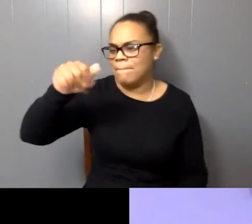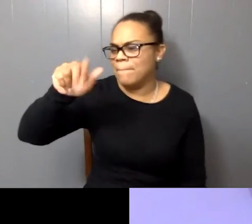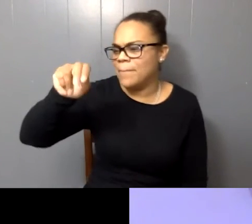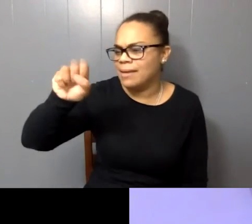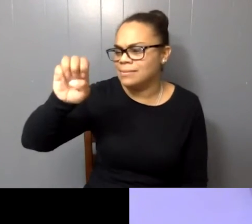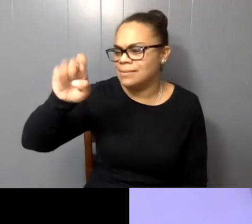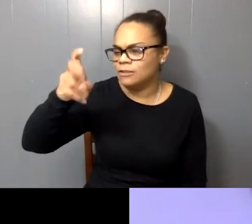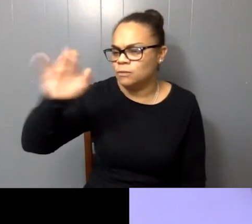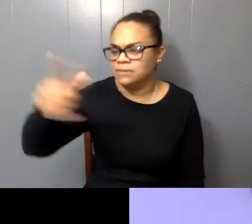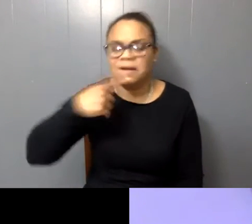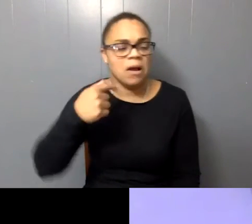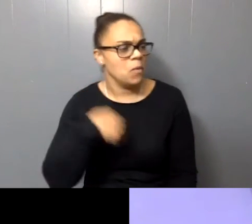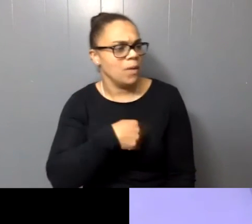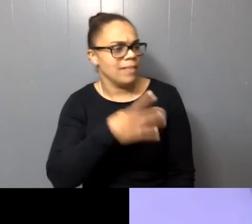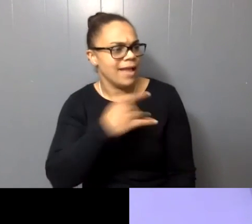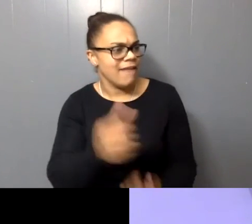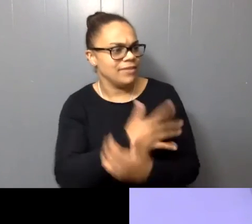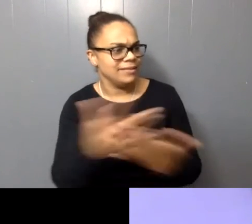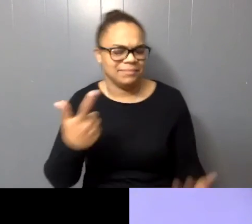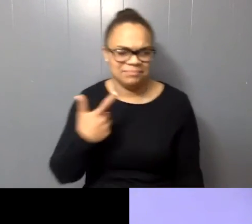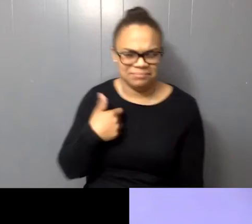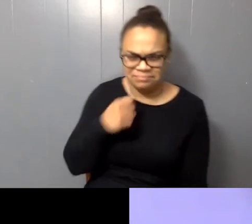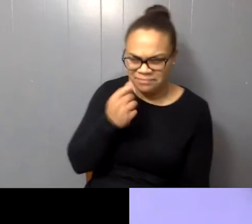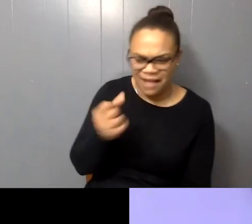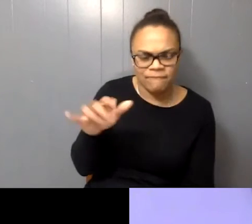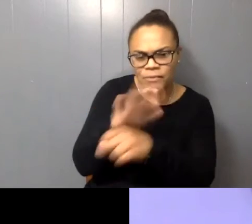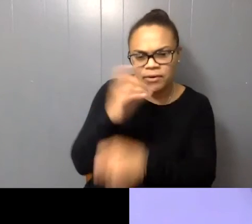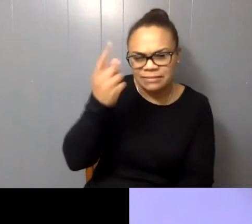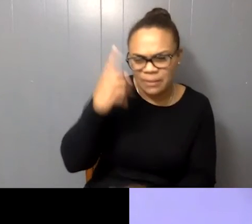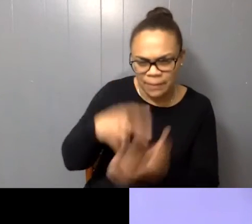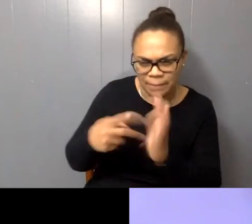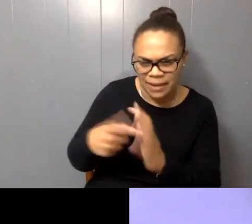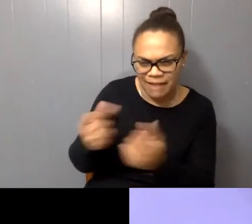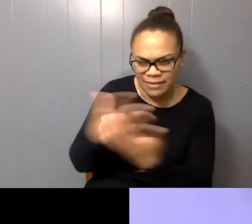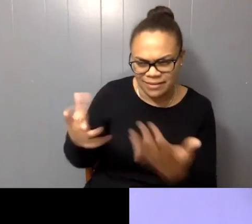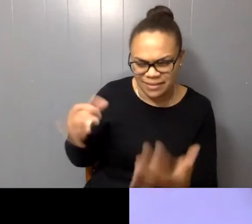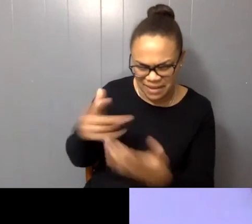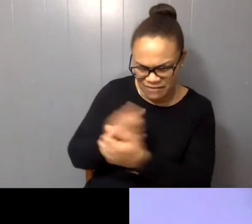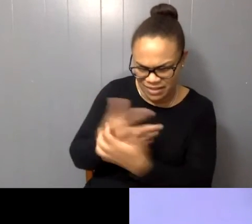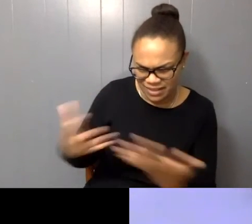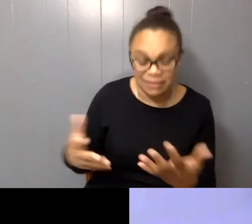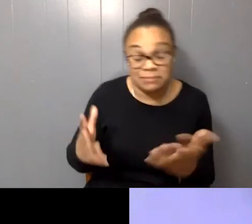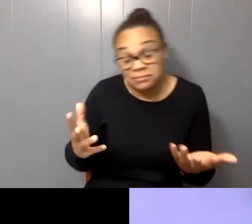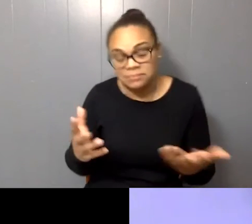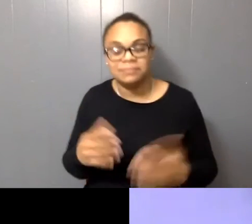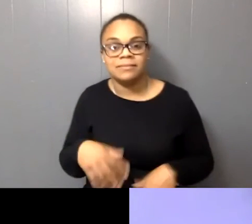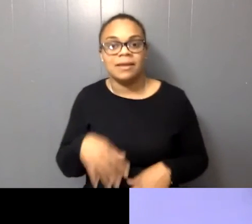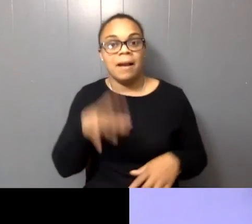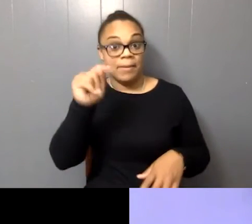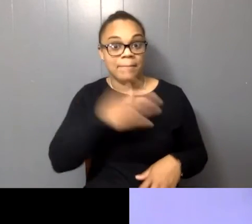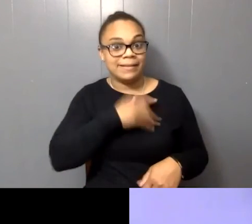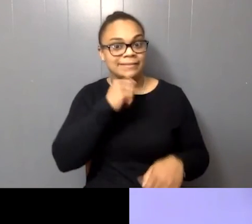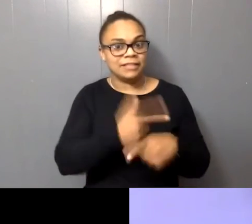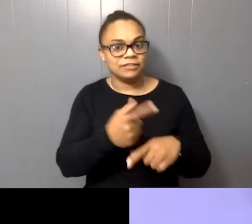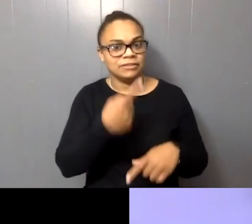it. And I don't know if it was a coping mechanism, but my sister came up to me and she's like, oh, I'm pansexual. And I was like, okay, but like, what is